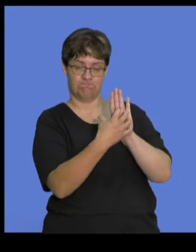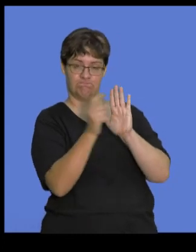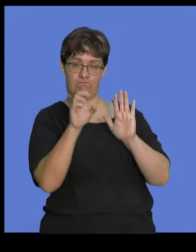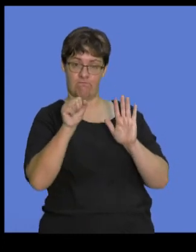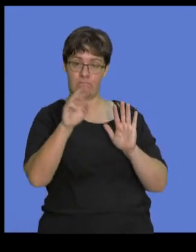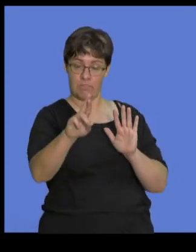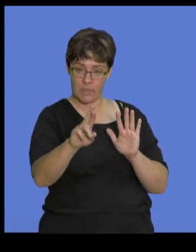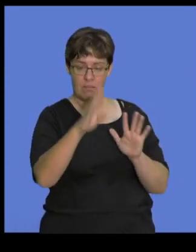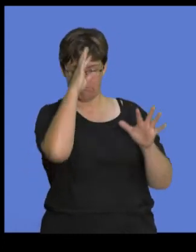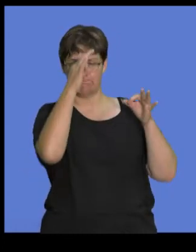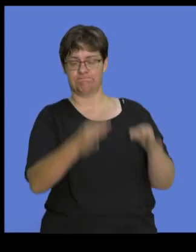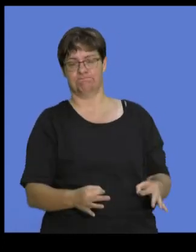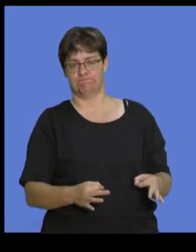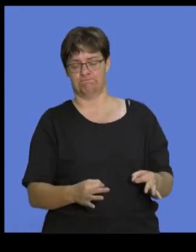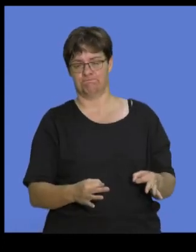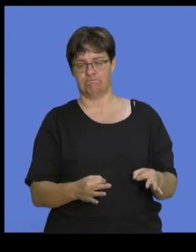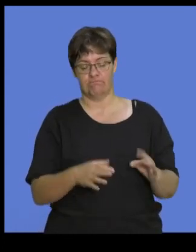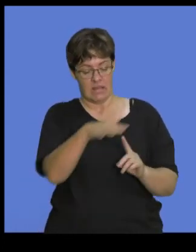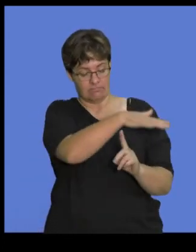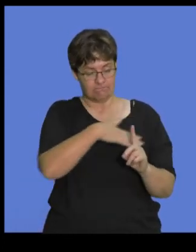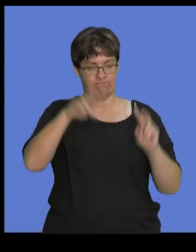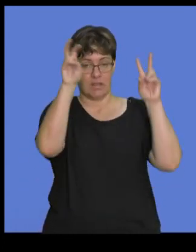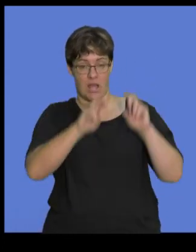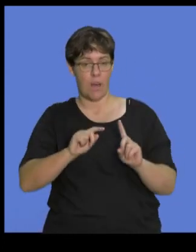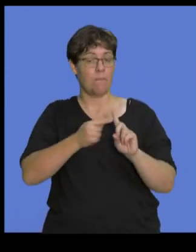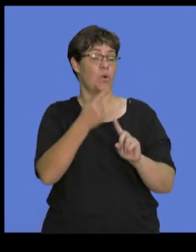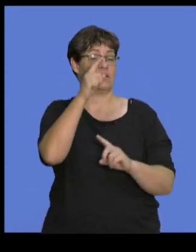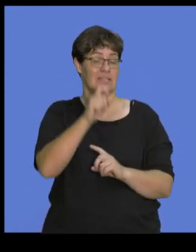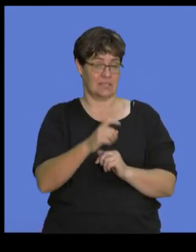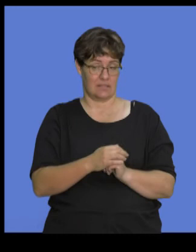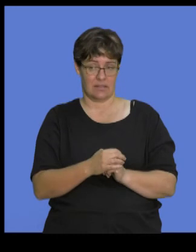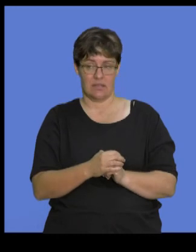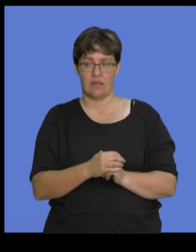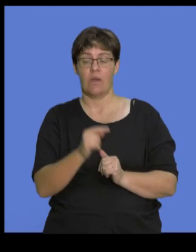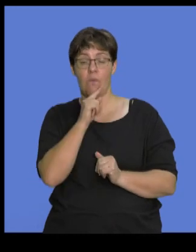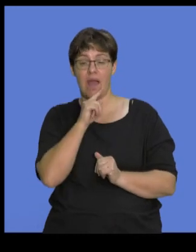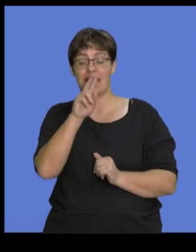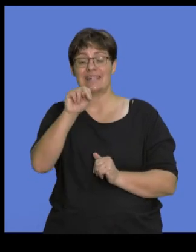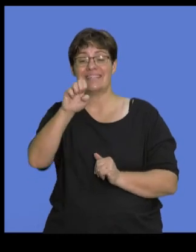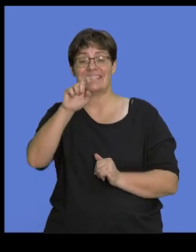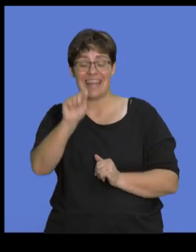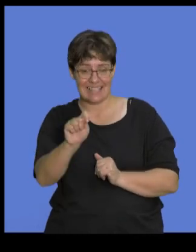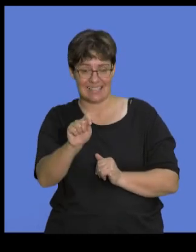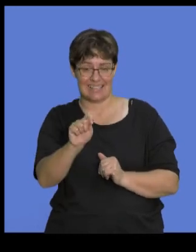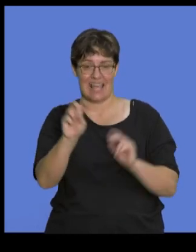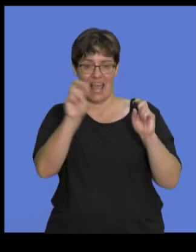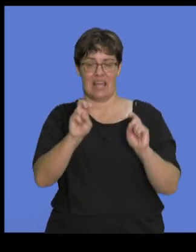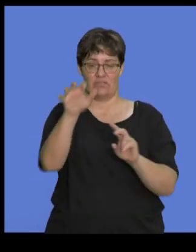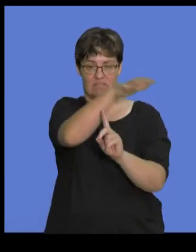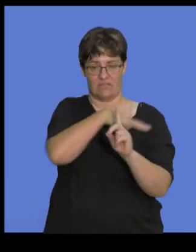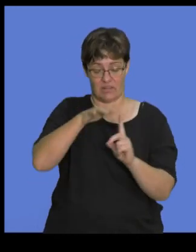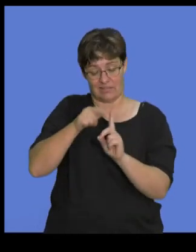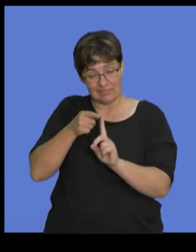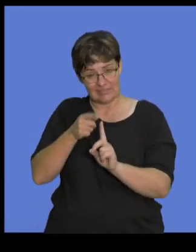vector diagram to determine the electric field at point X, but we are talking about the net electric